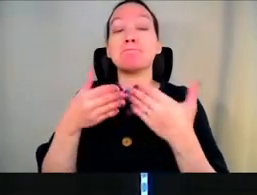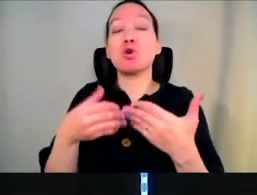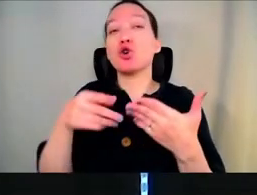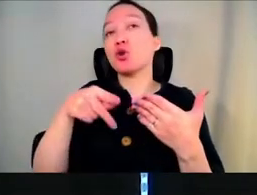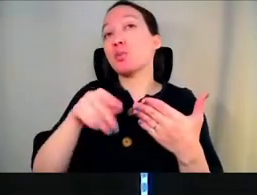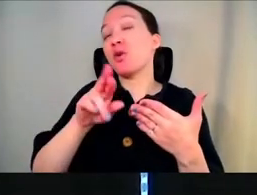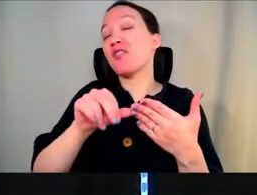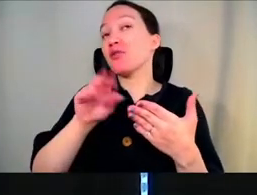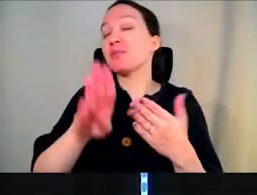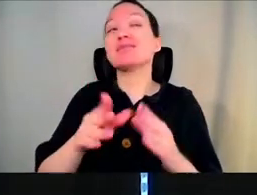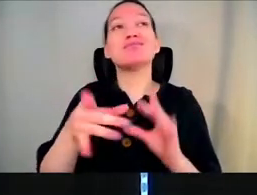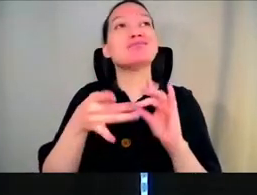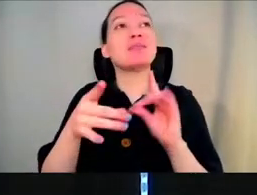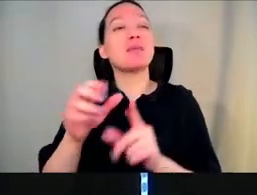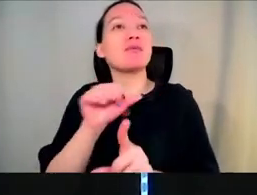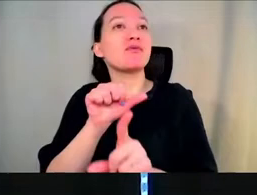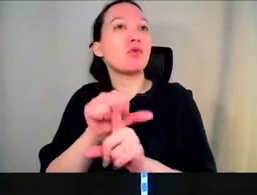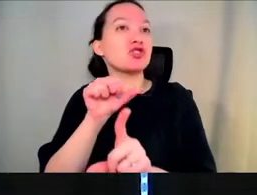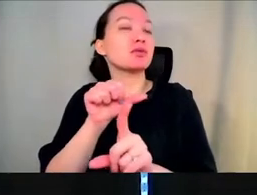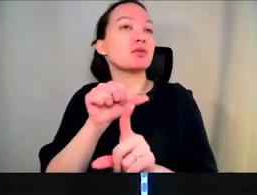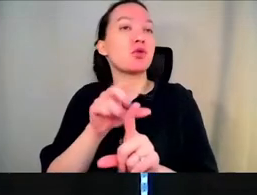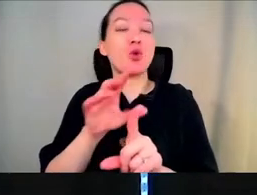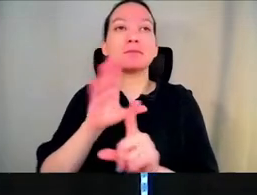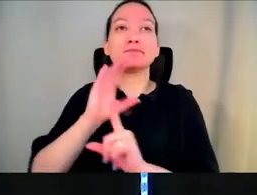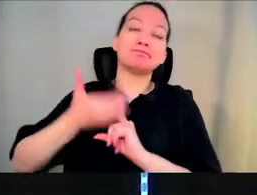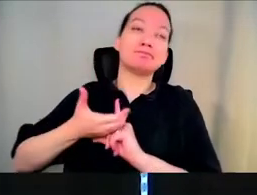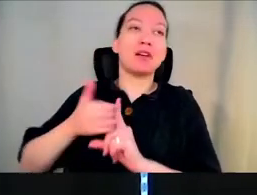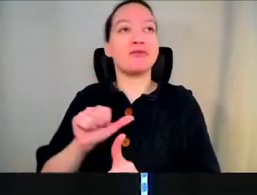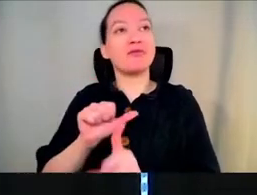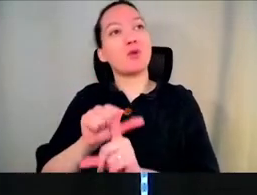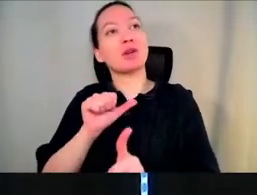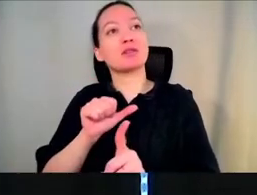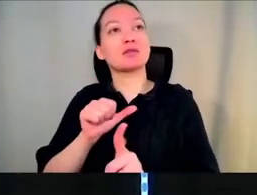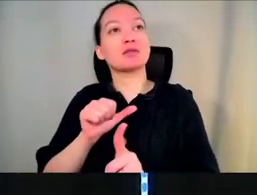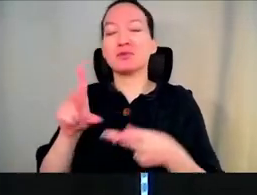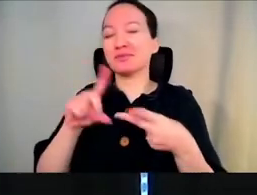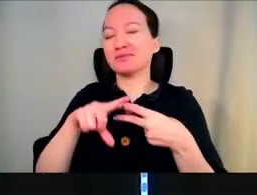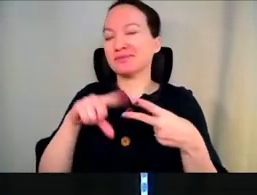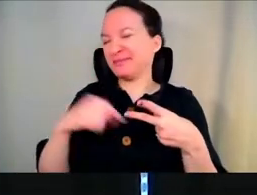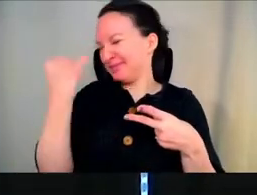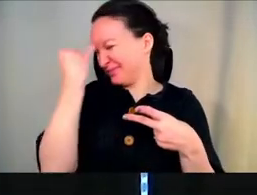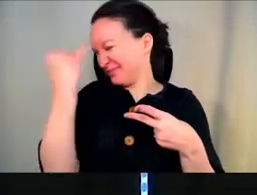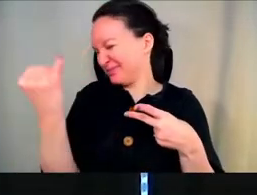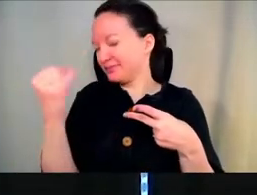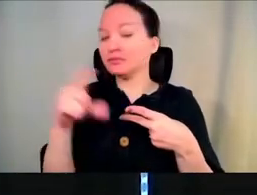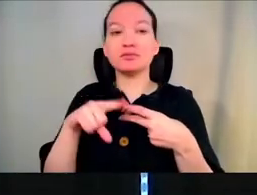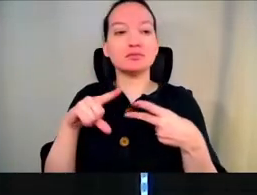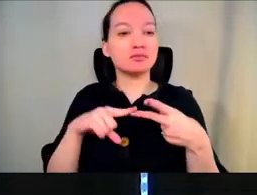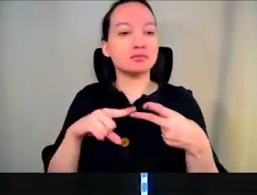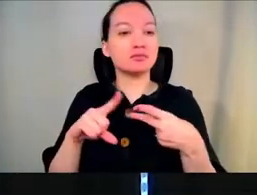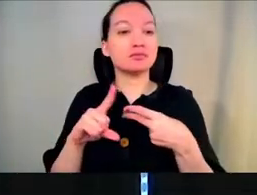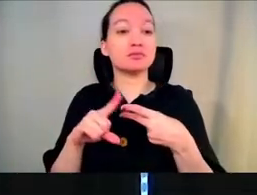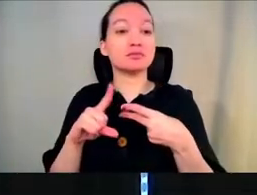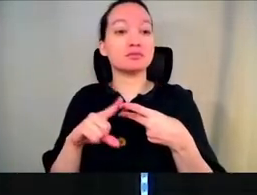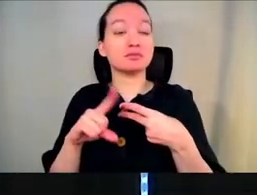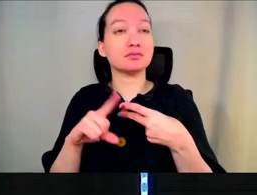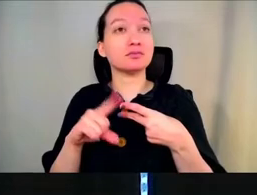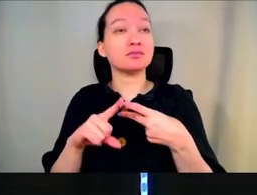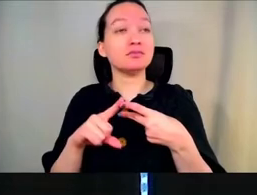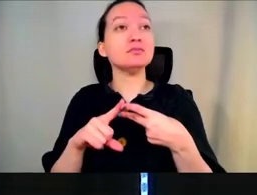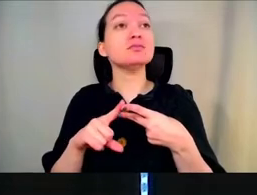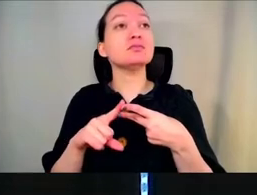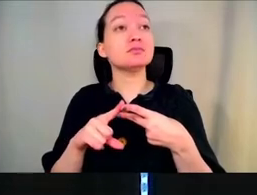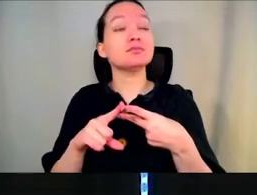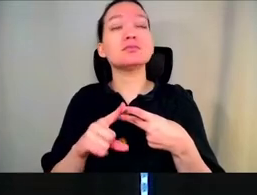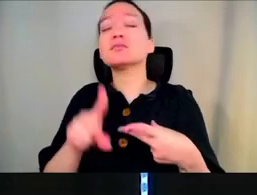about foolishness or being the fool. So two ideas that we're going to look at, two roads we're going to go down. The first road is we're going to look